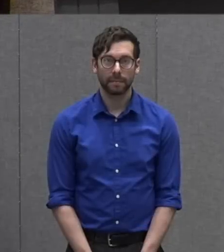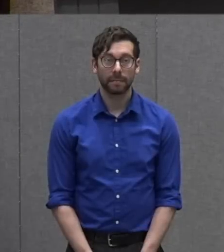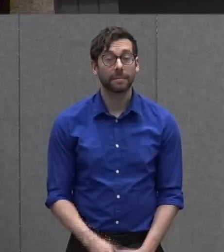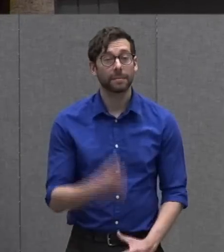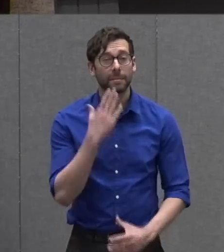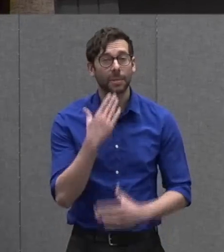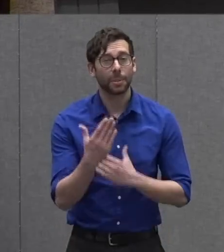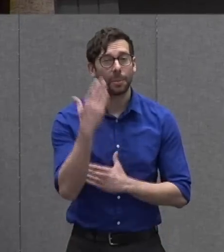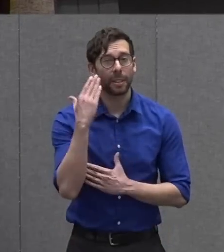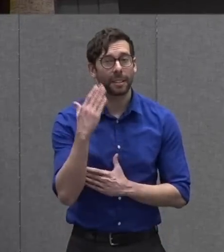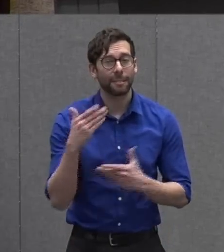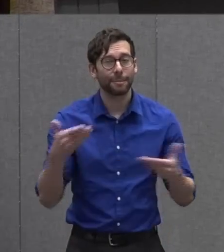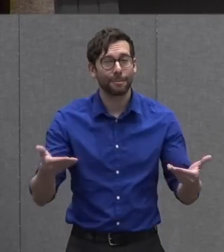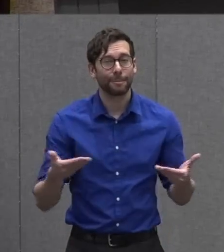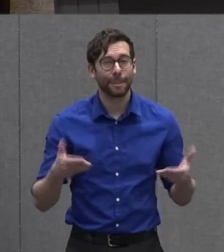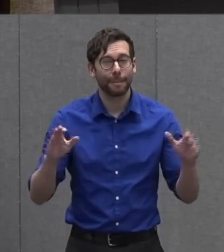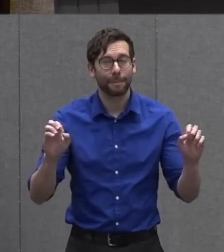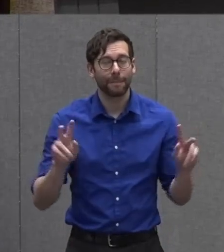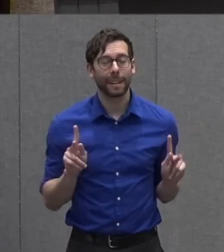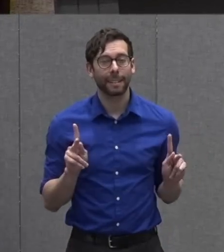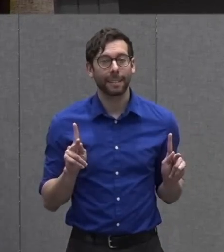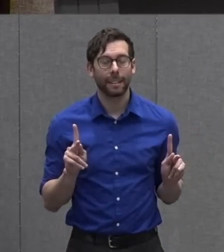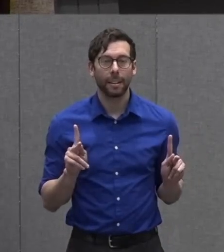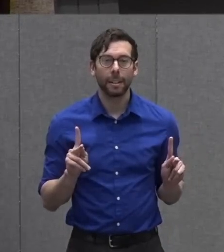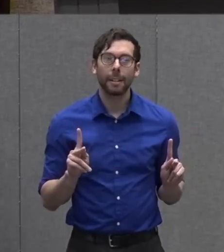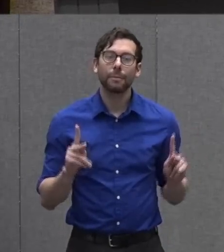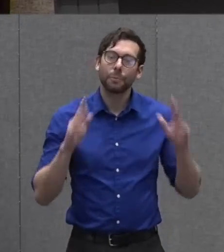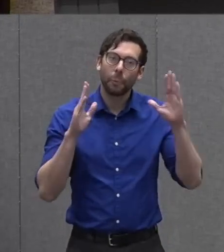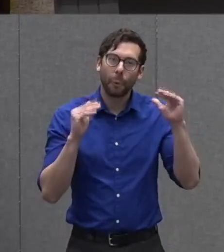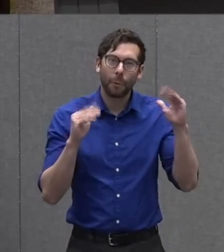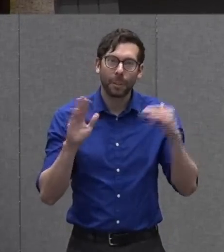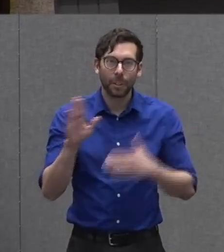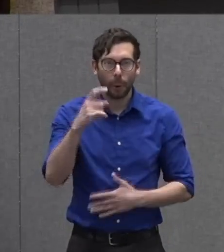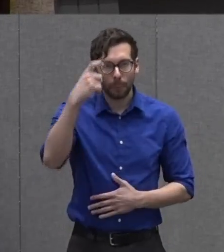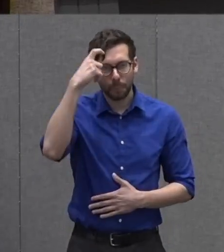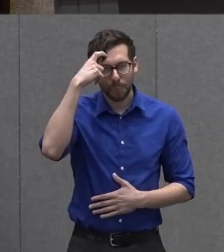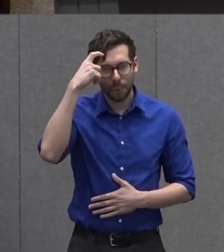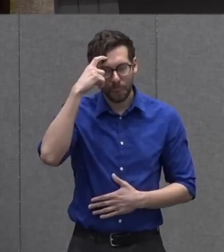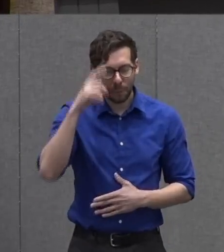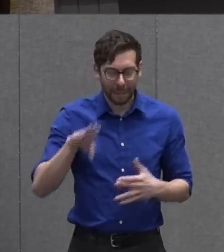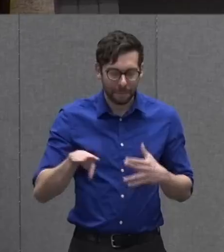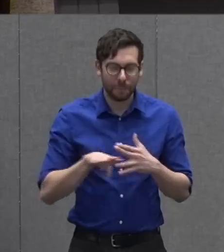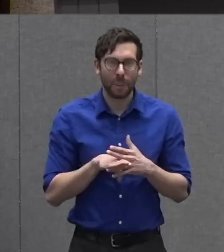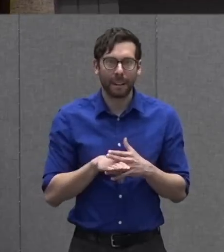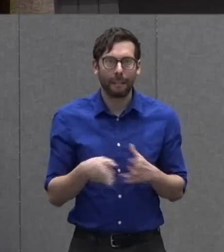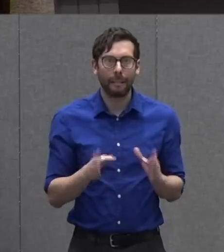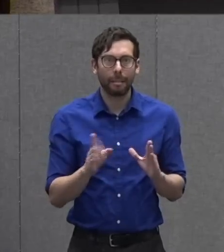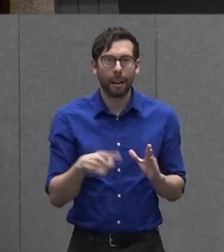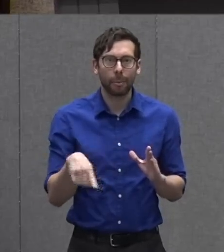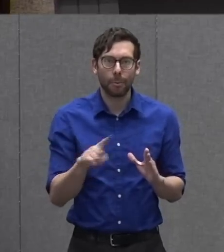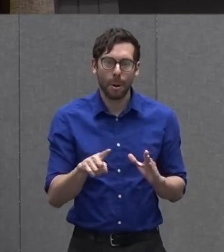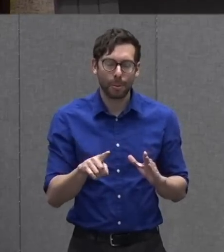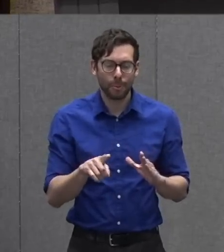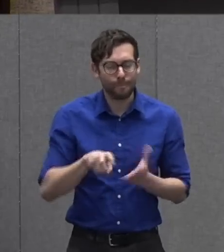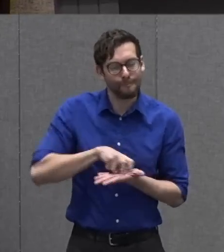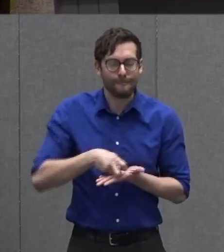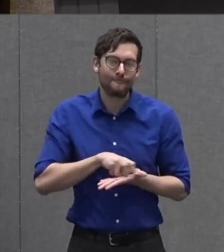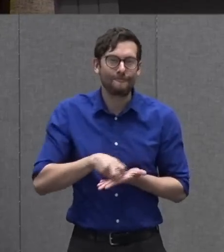Good morning and welcome back. Hopefully that brain break let you get all your wiggles out so now you can hear my wonderful